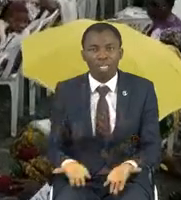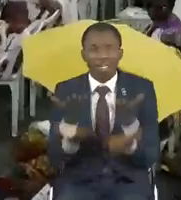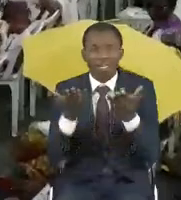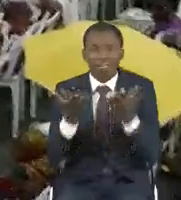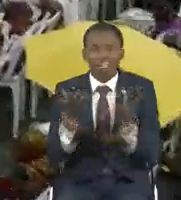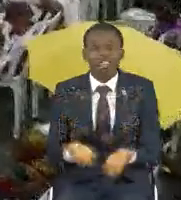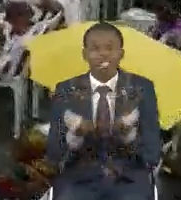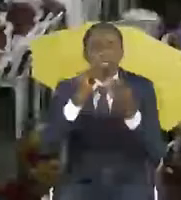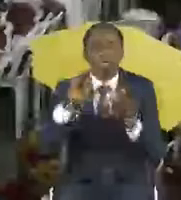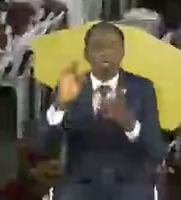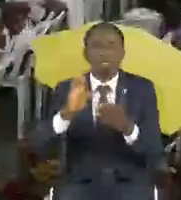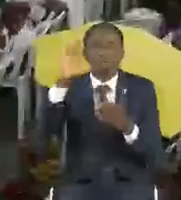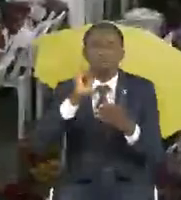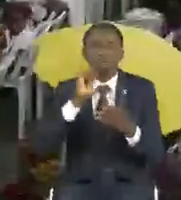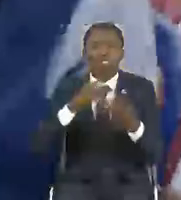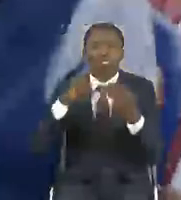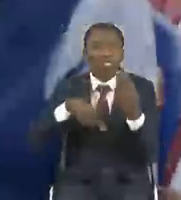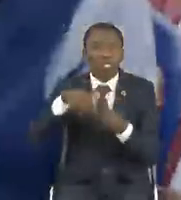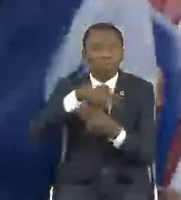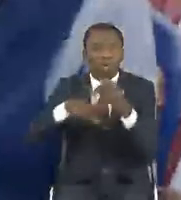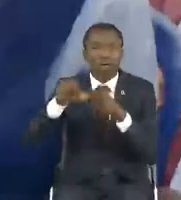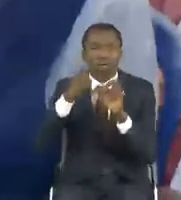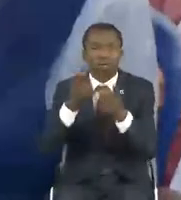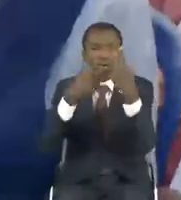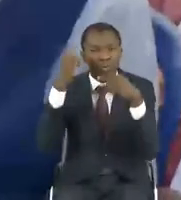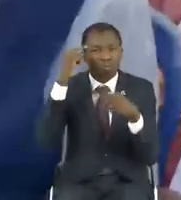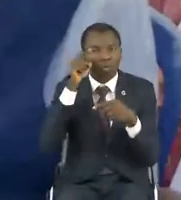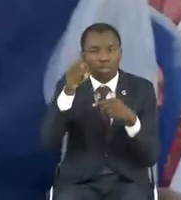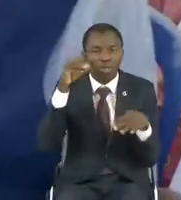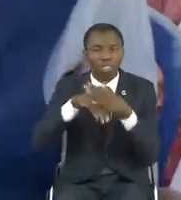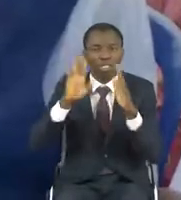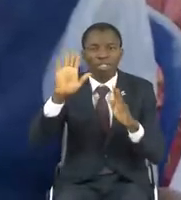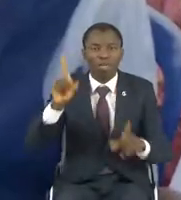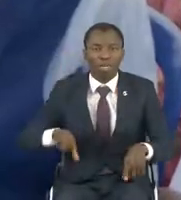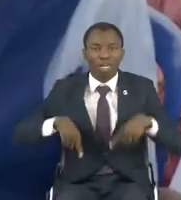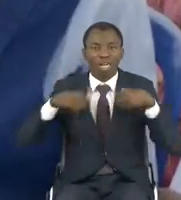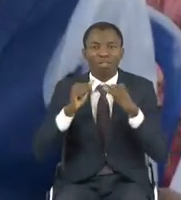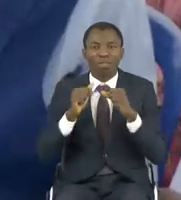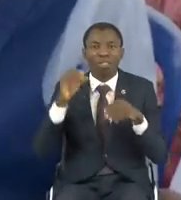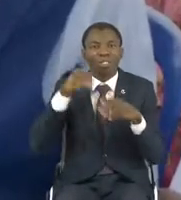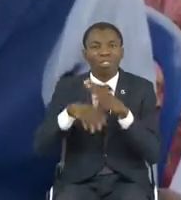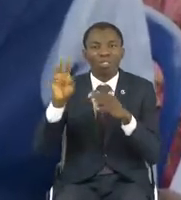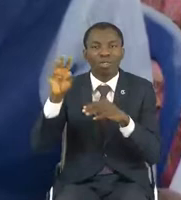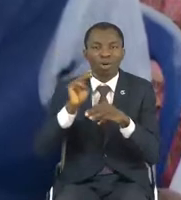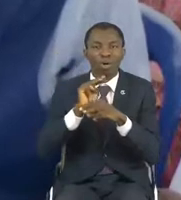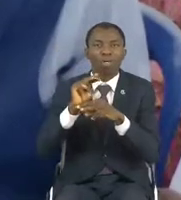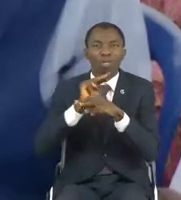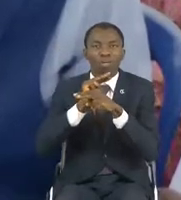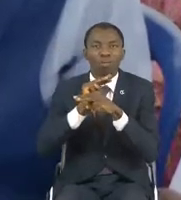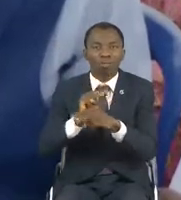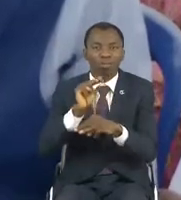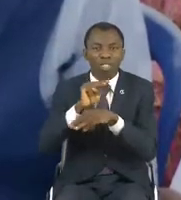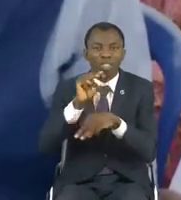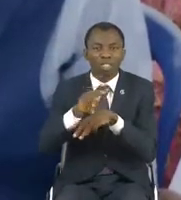is about to come for you. In your life, in your ministry, in your